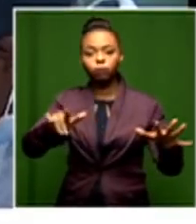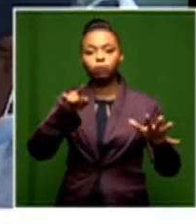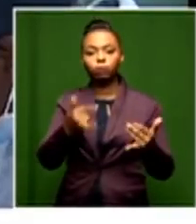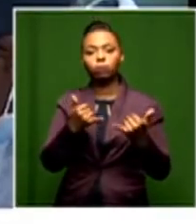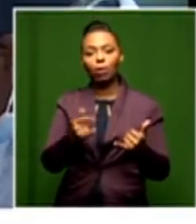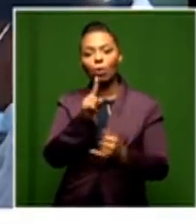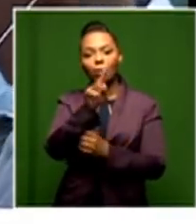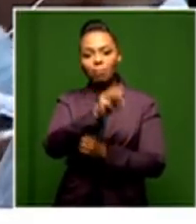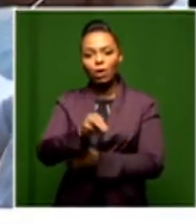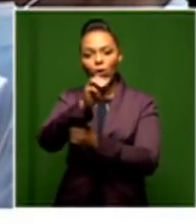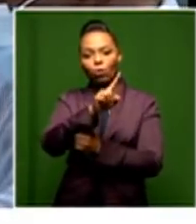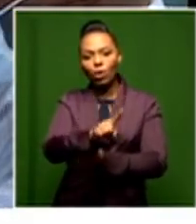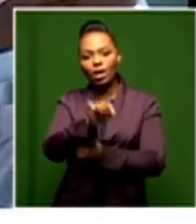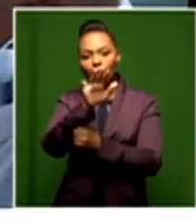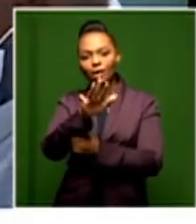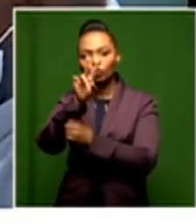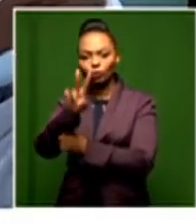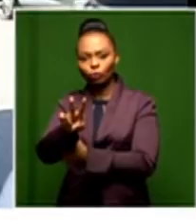is